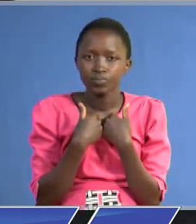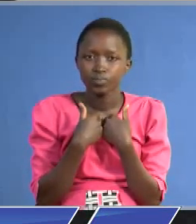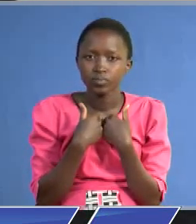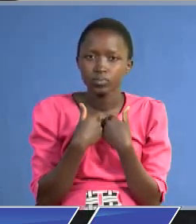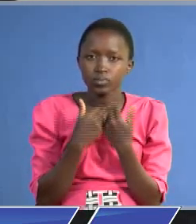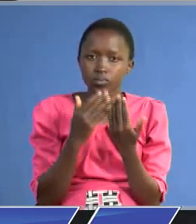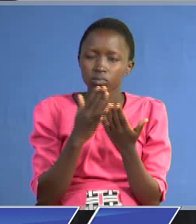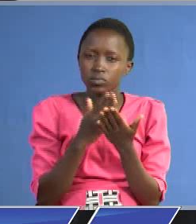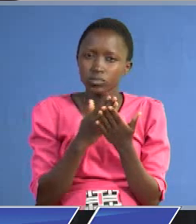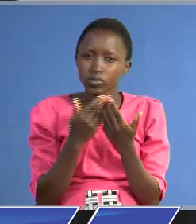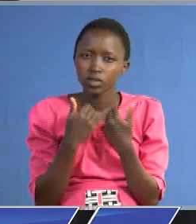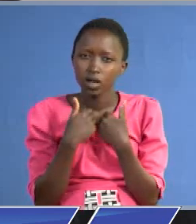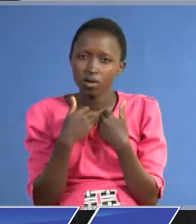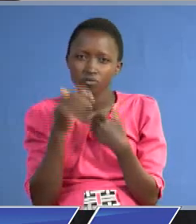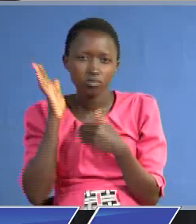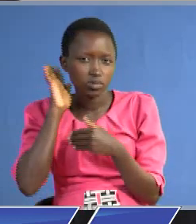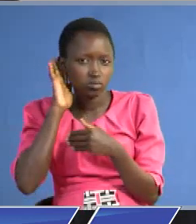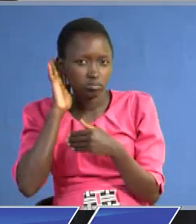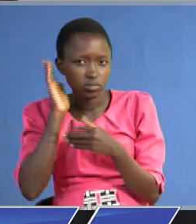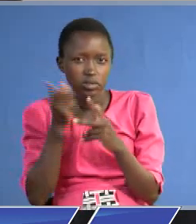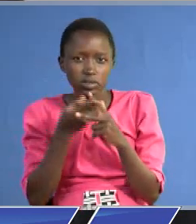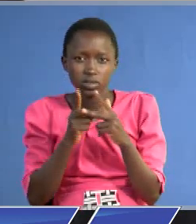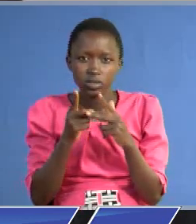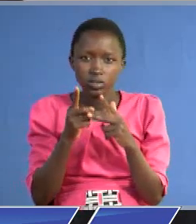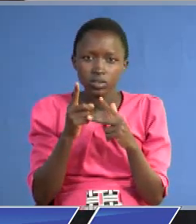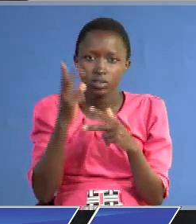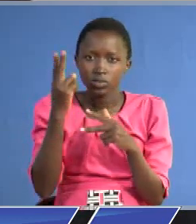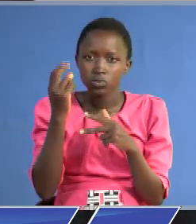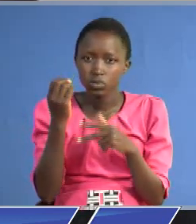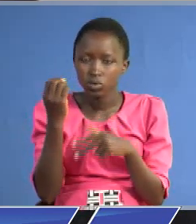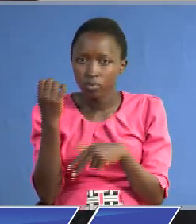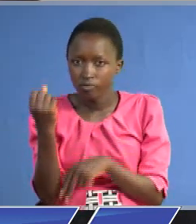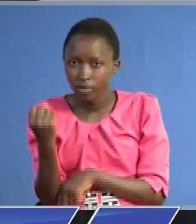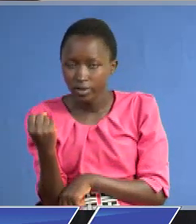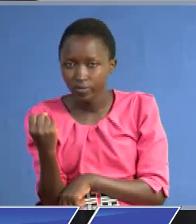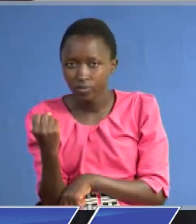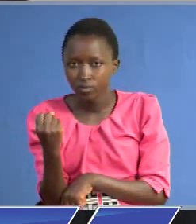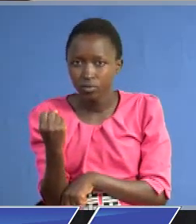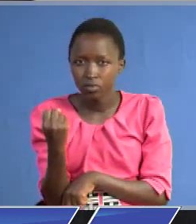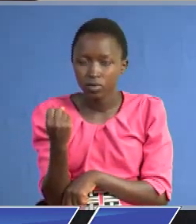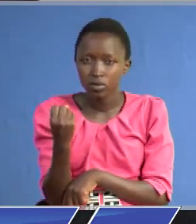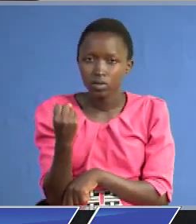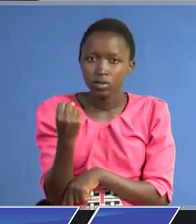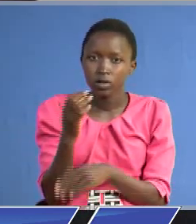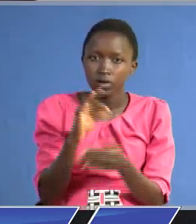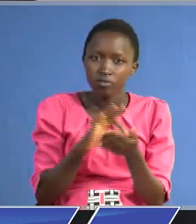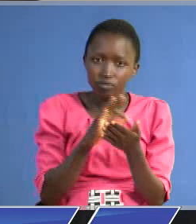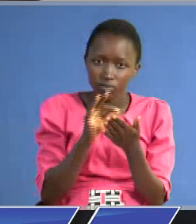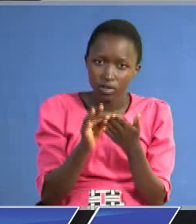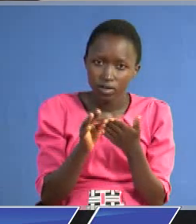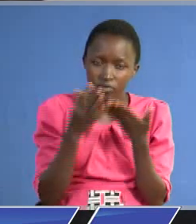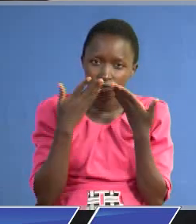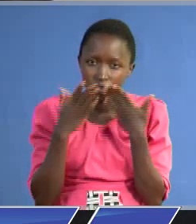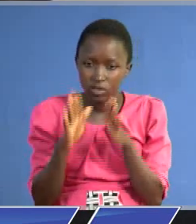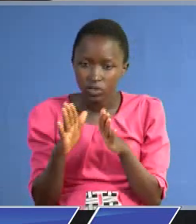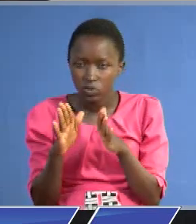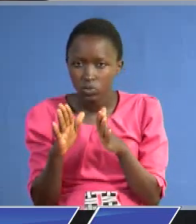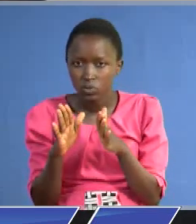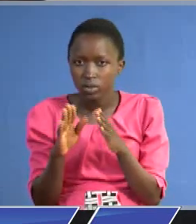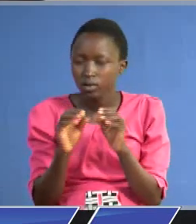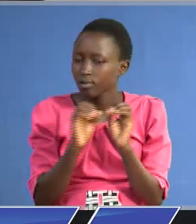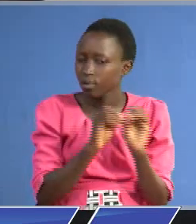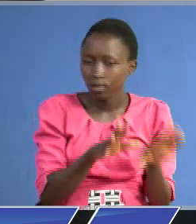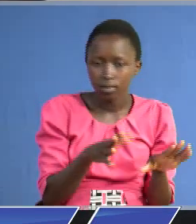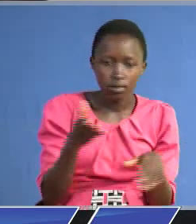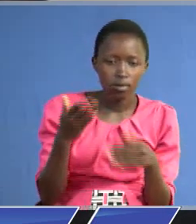Of course, you have heard this thing began way back in 2005. And of course, the funds dried up, and in between there was